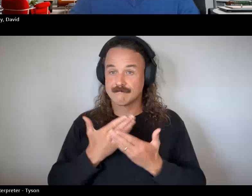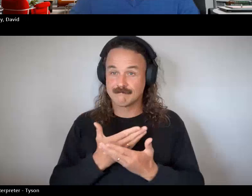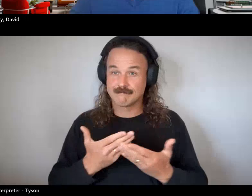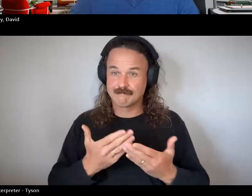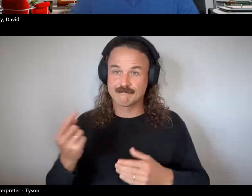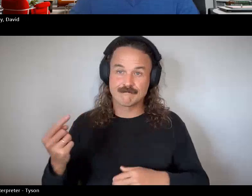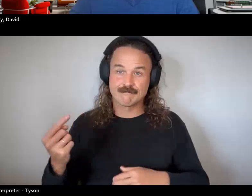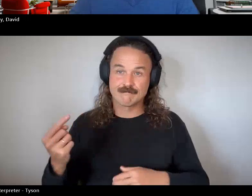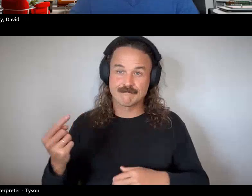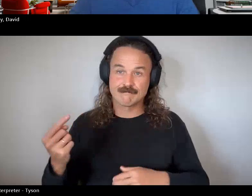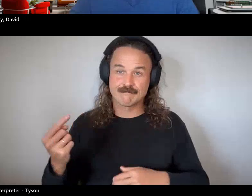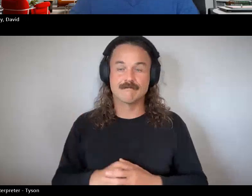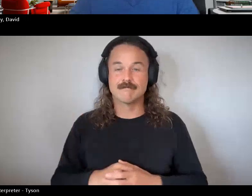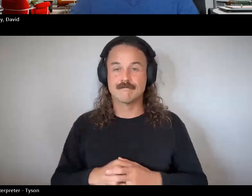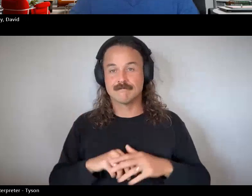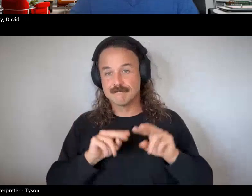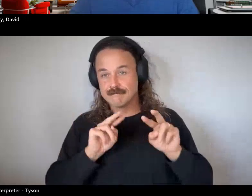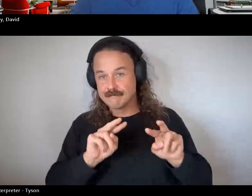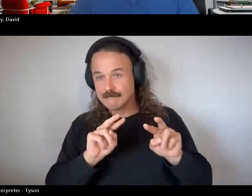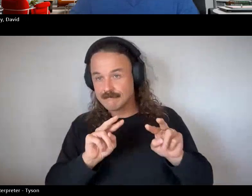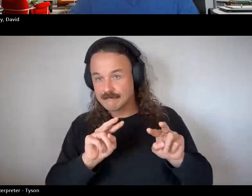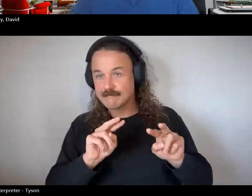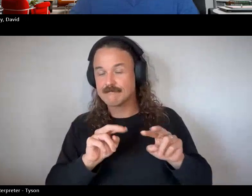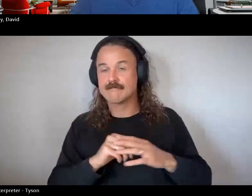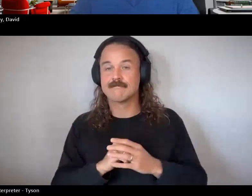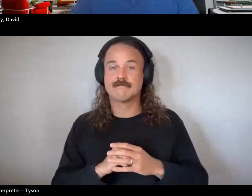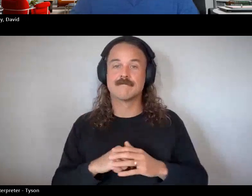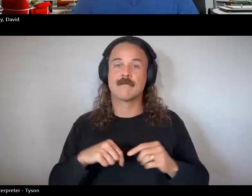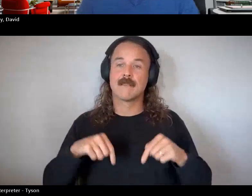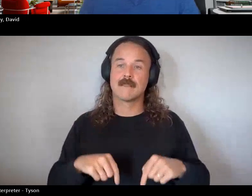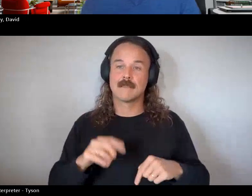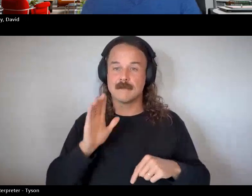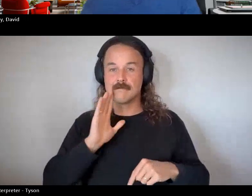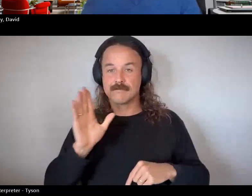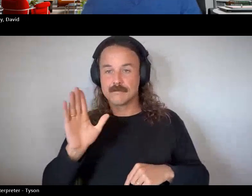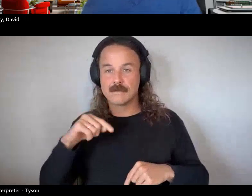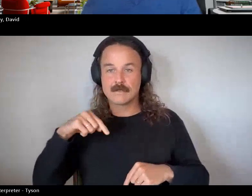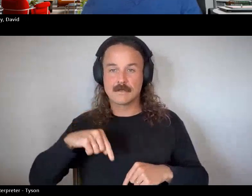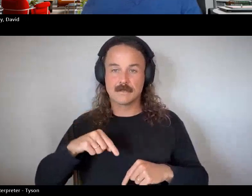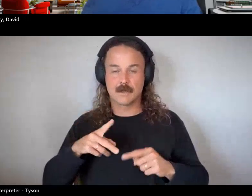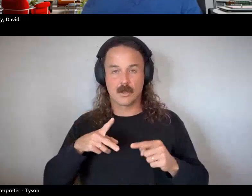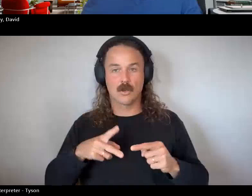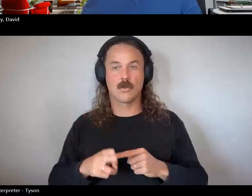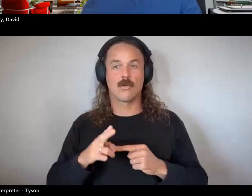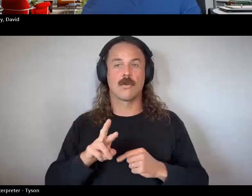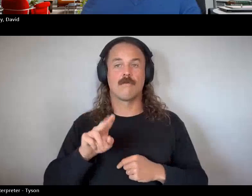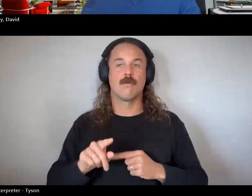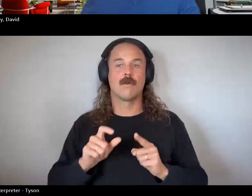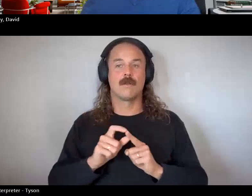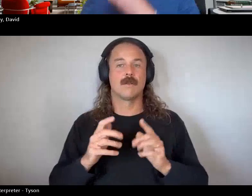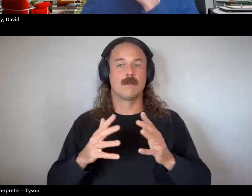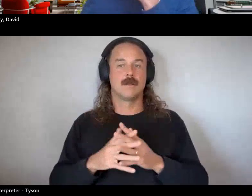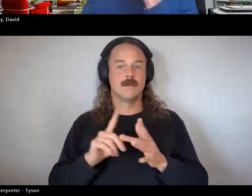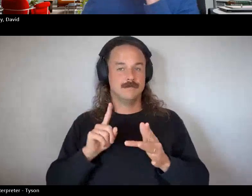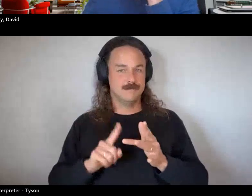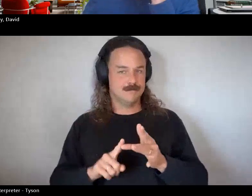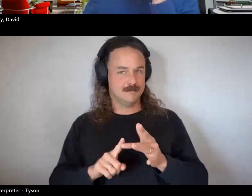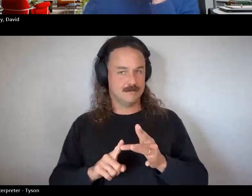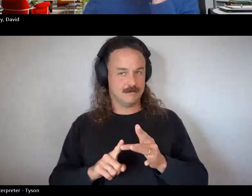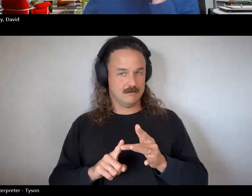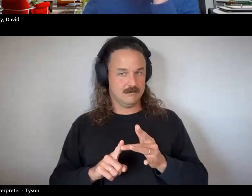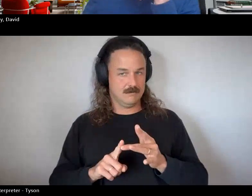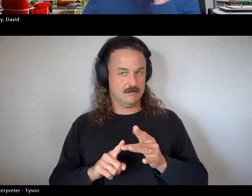listening to the presentation and the launch of the DWI. It's been great, all the questions that people have had. We might not have answered